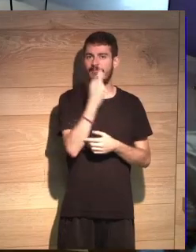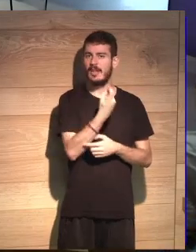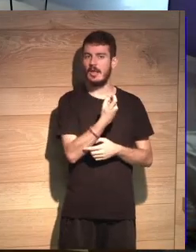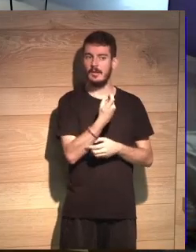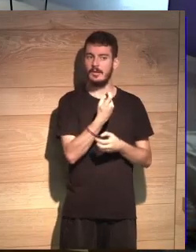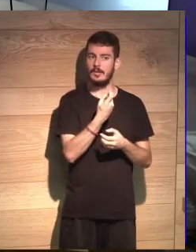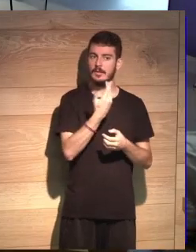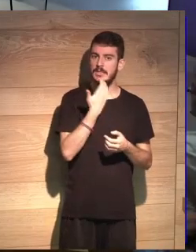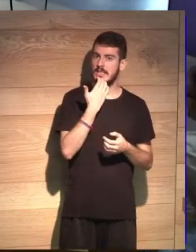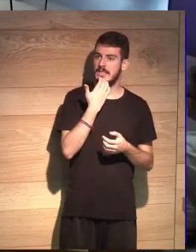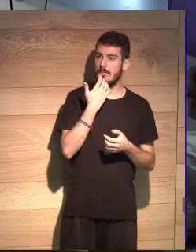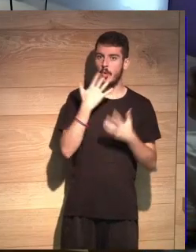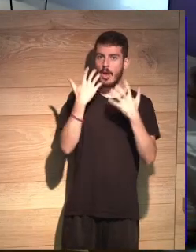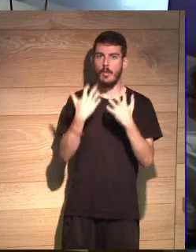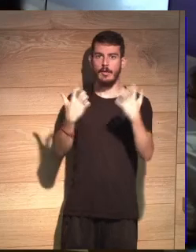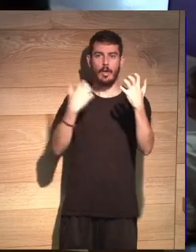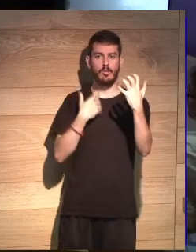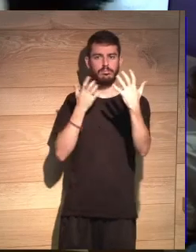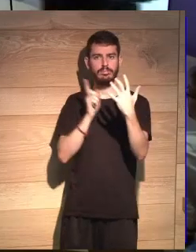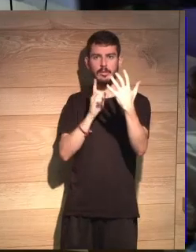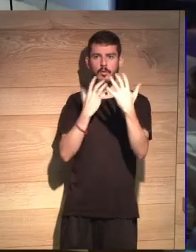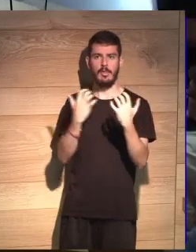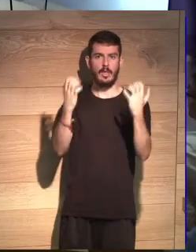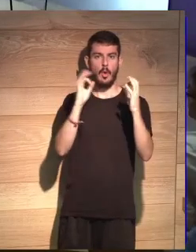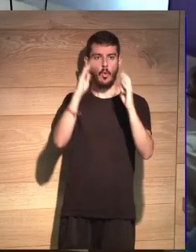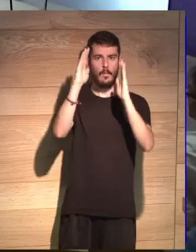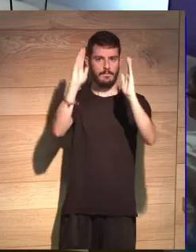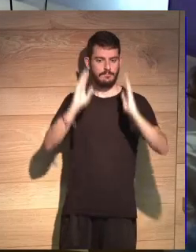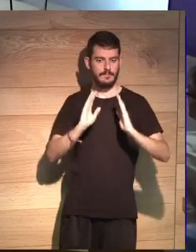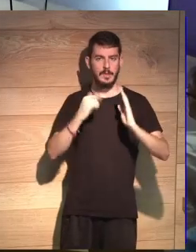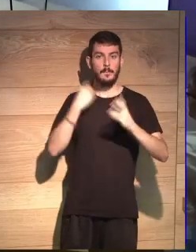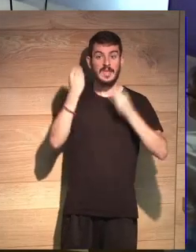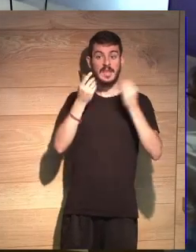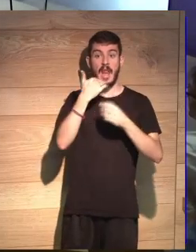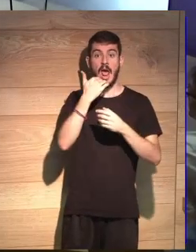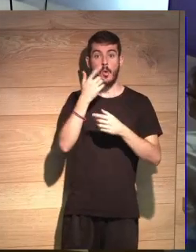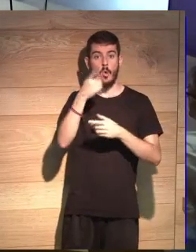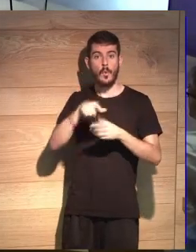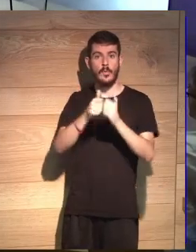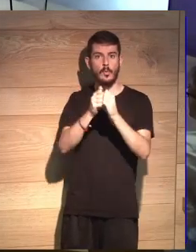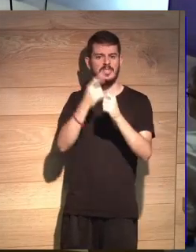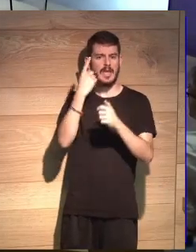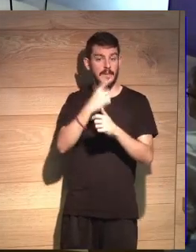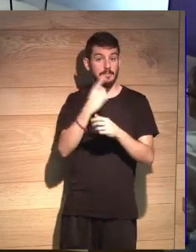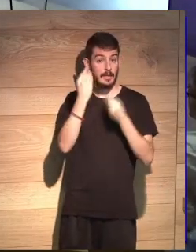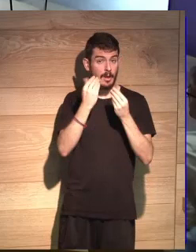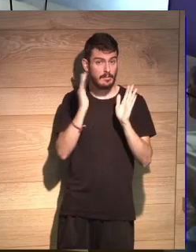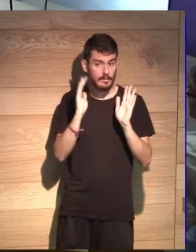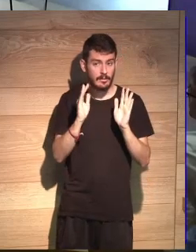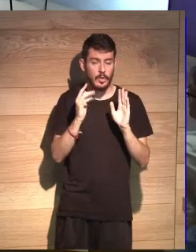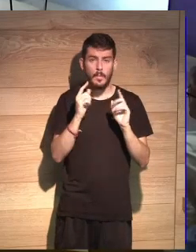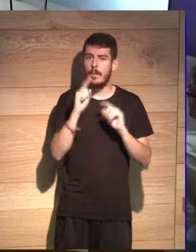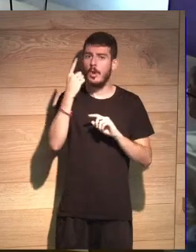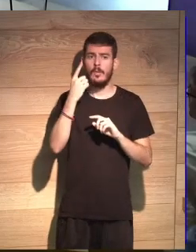fosters cooperation, teamwork, or whatever, there's no label for that. When I'm